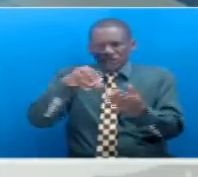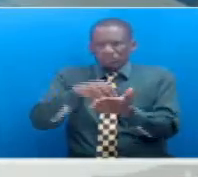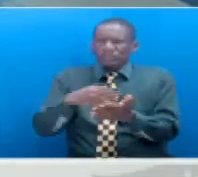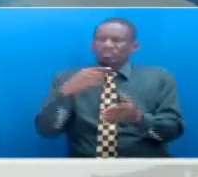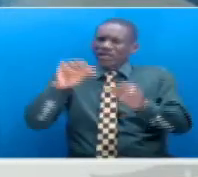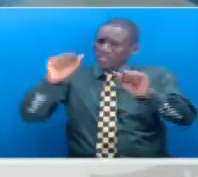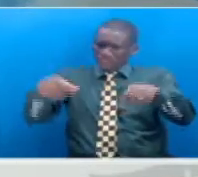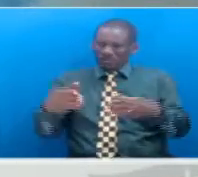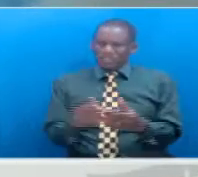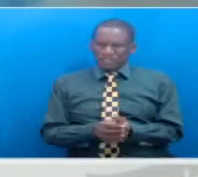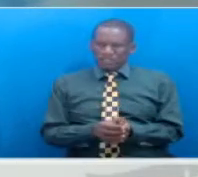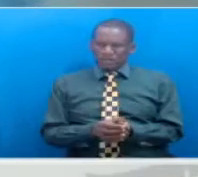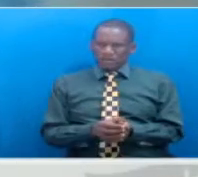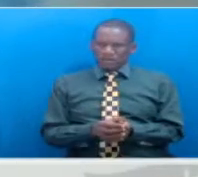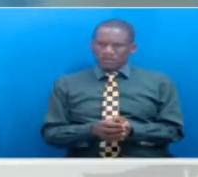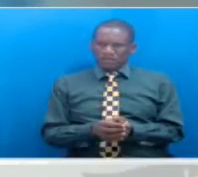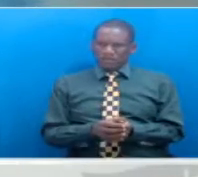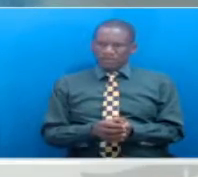say, yes,